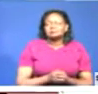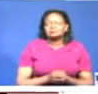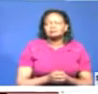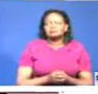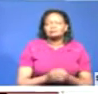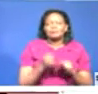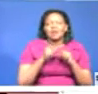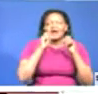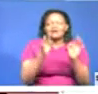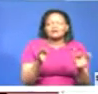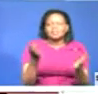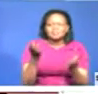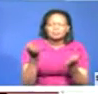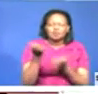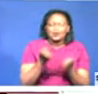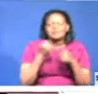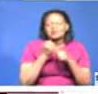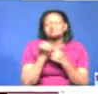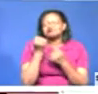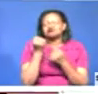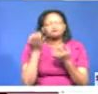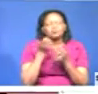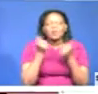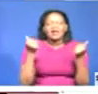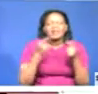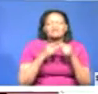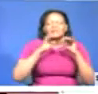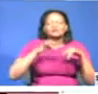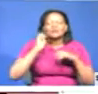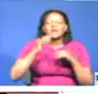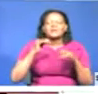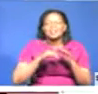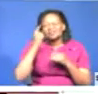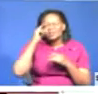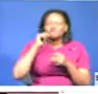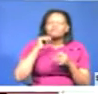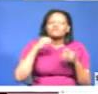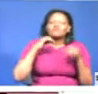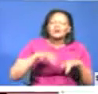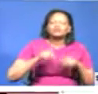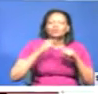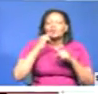But if it's economics, if it makes economic sense for farmers, farmers will plant. I don't think there's a farmer today who will plant